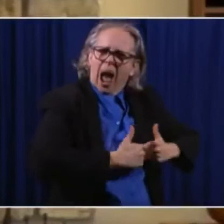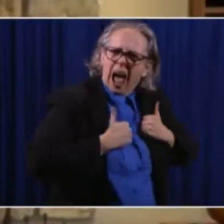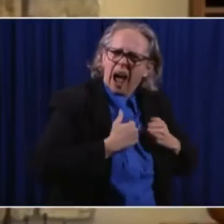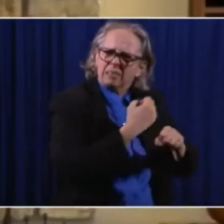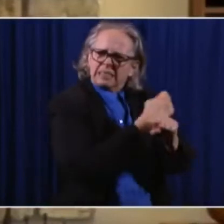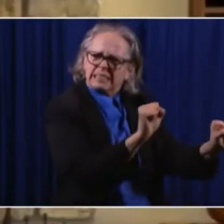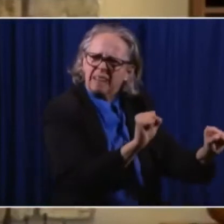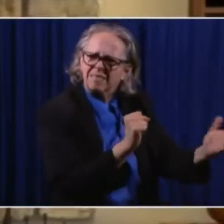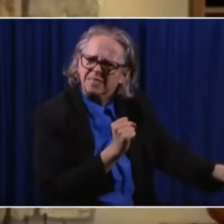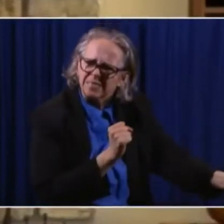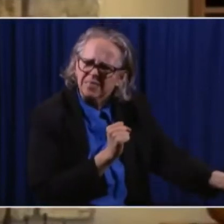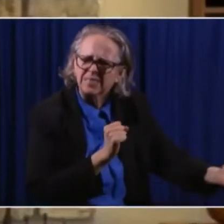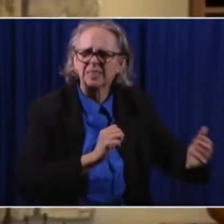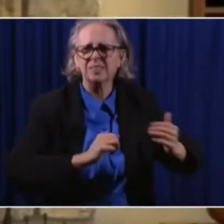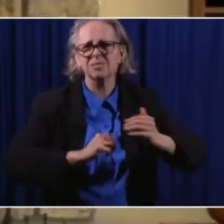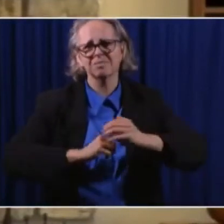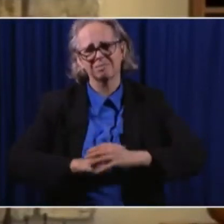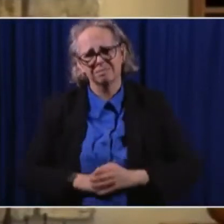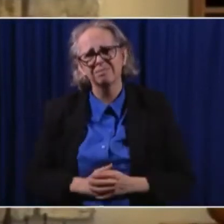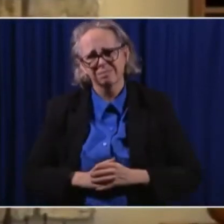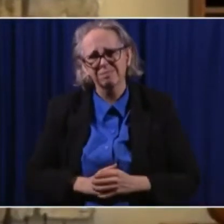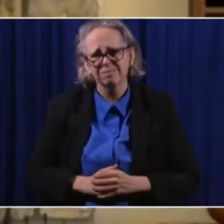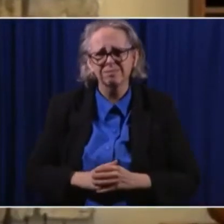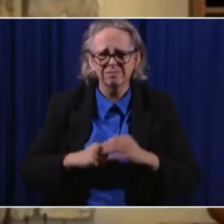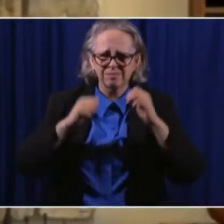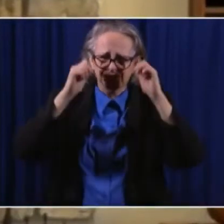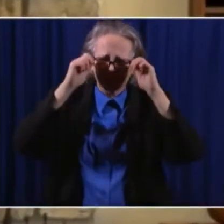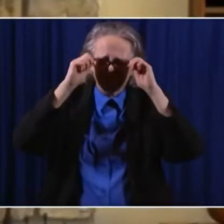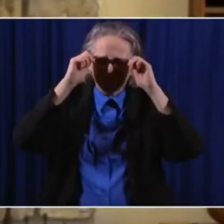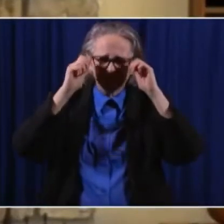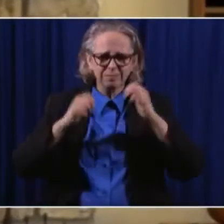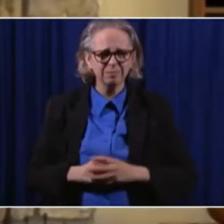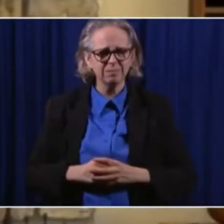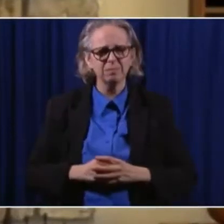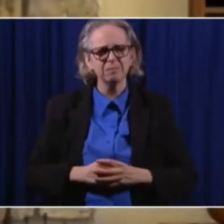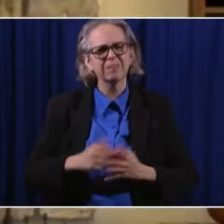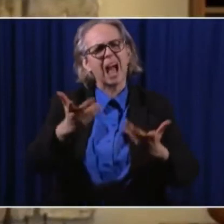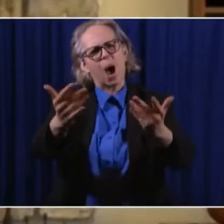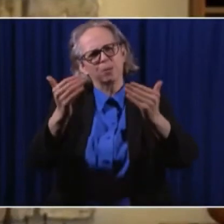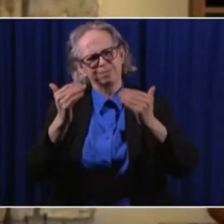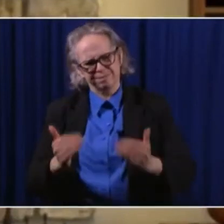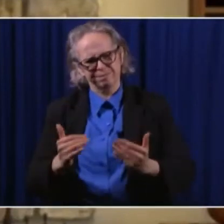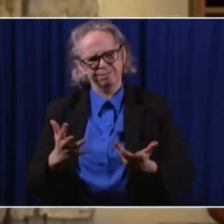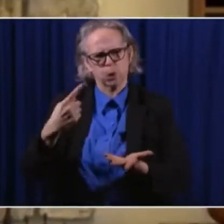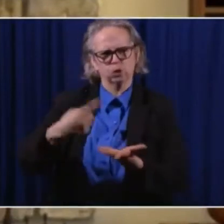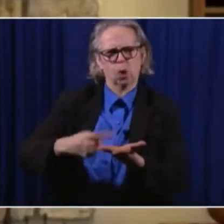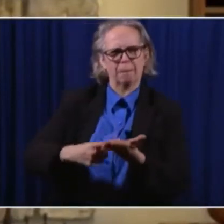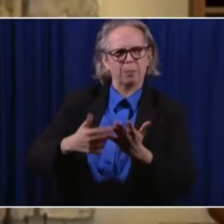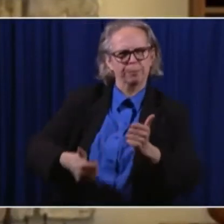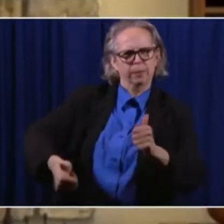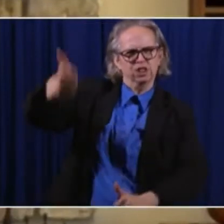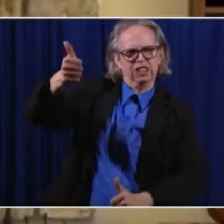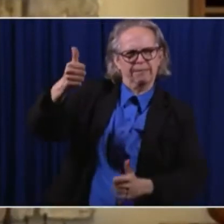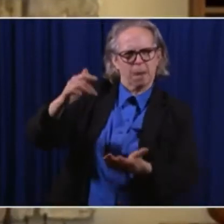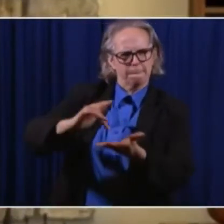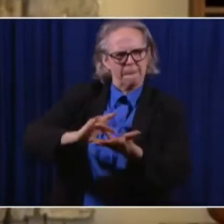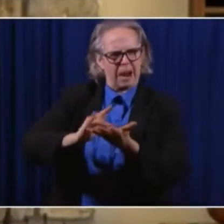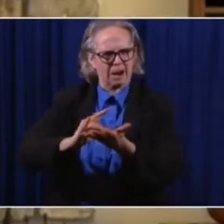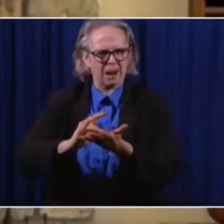I want to now go to our Chief Medical Officer of the Ohio Department of Health, Dr.